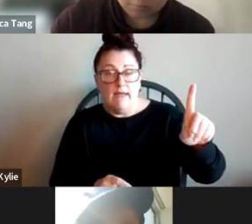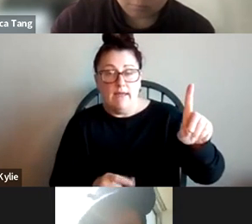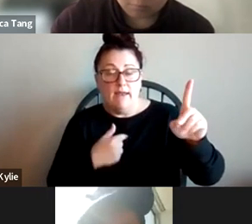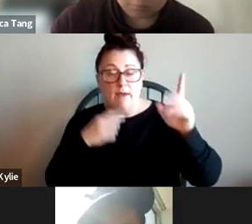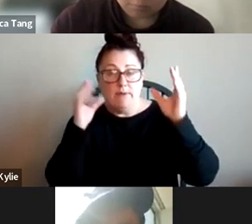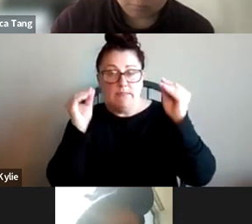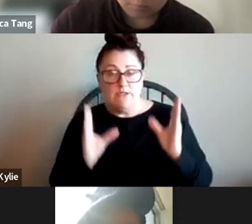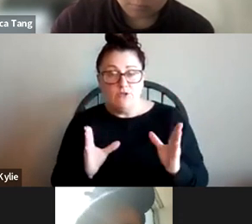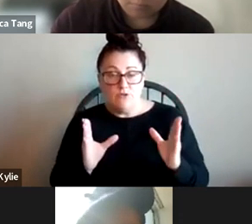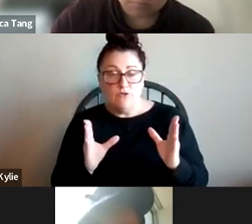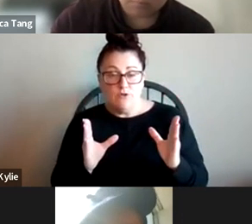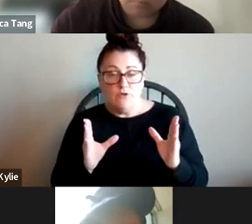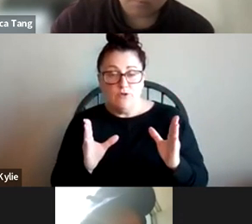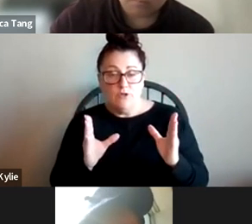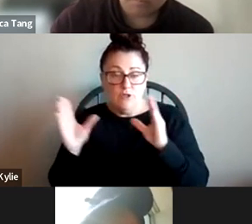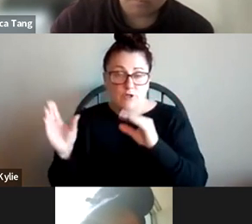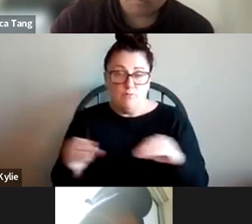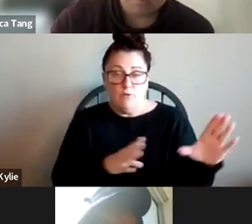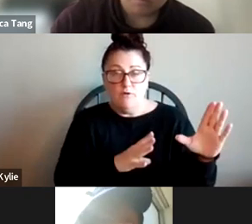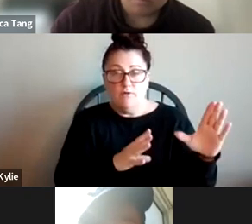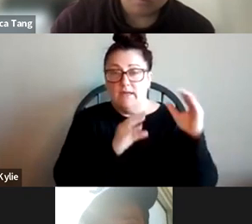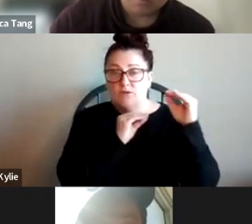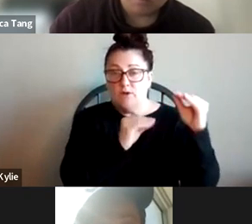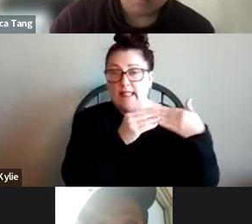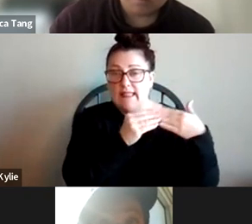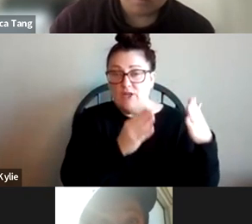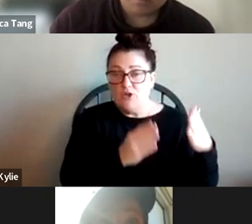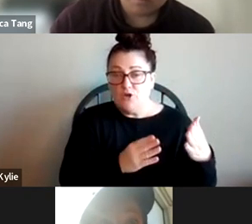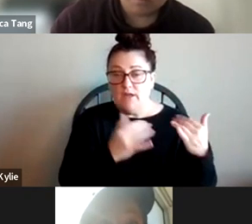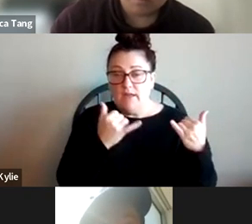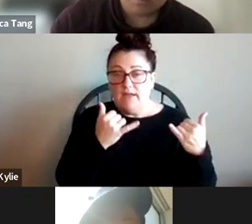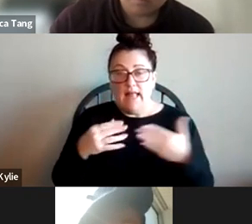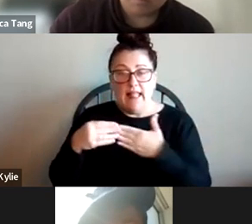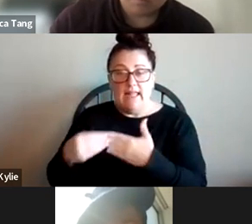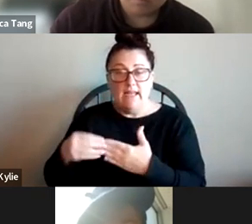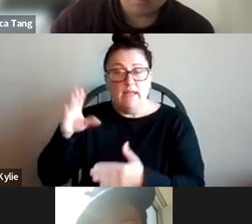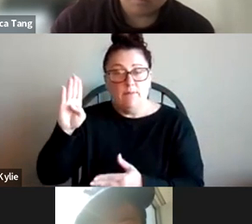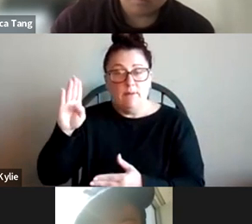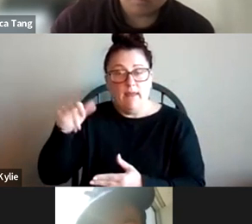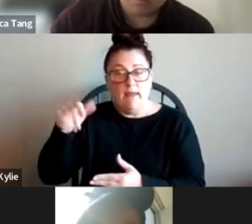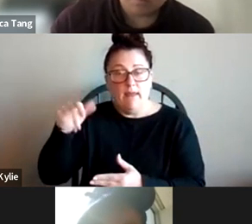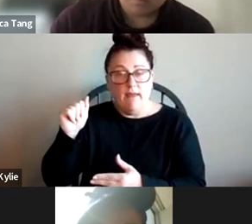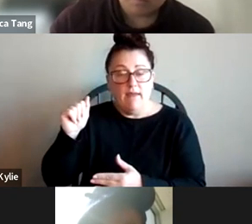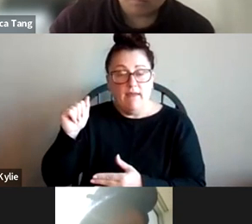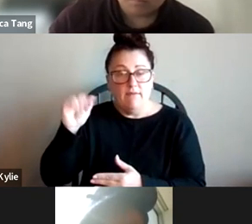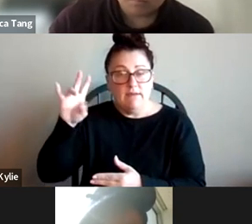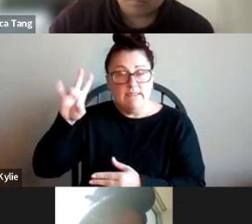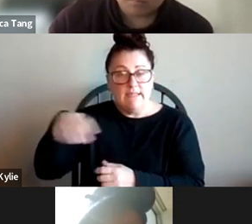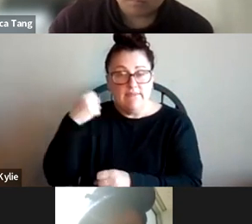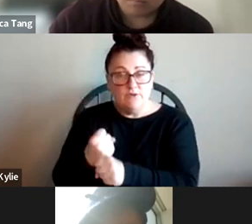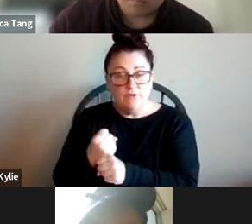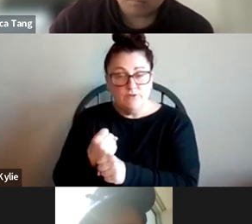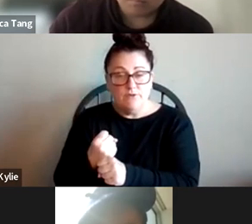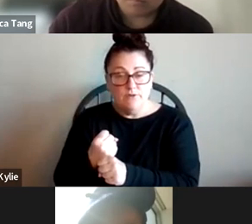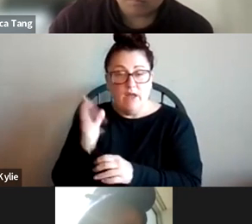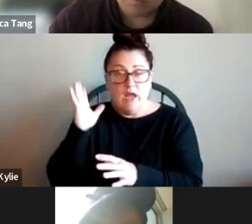teacher, moved into being an instructional leader and have now been leading BDA for the last 7 years. And